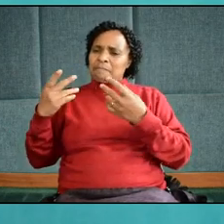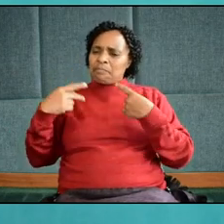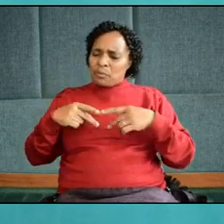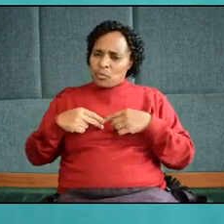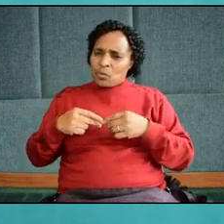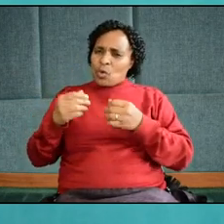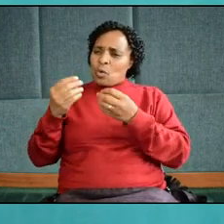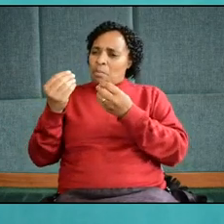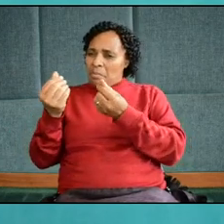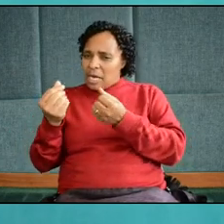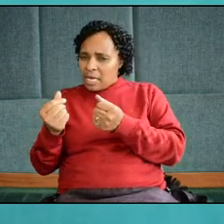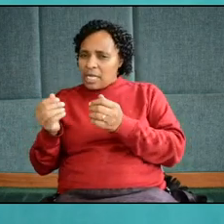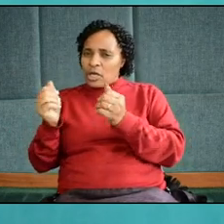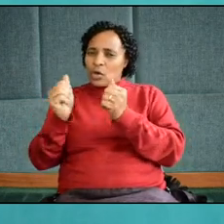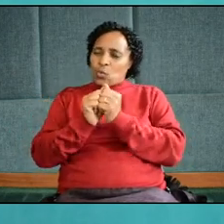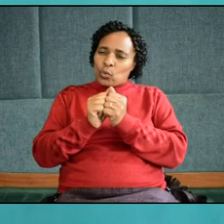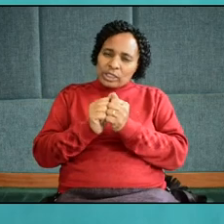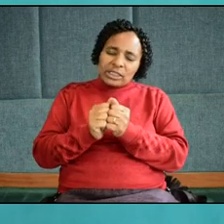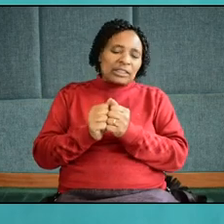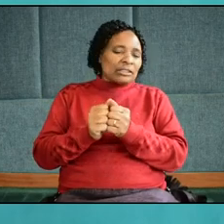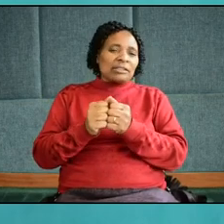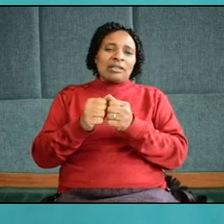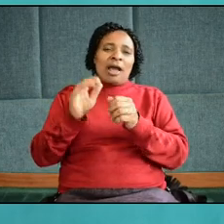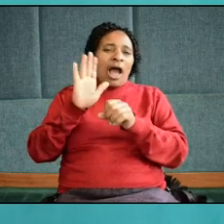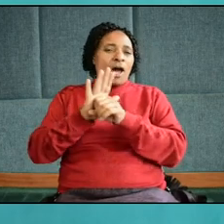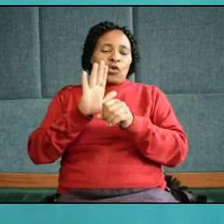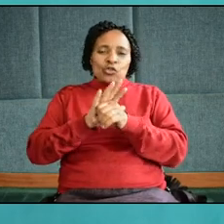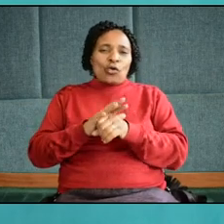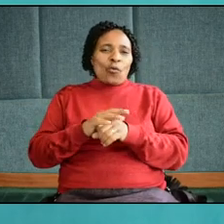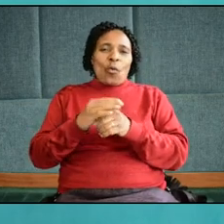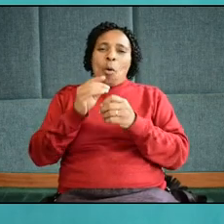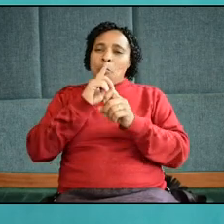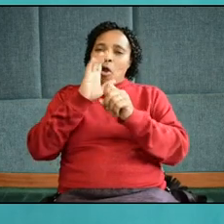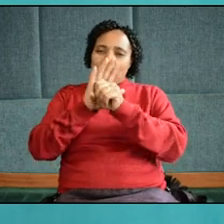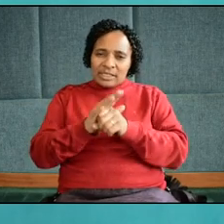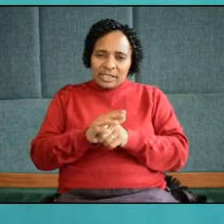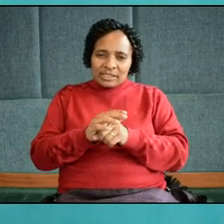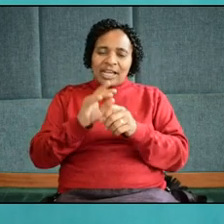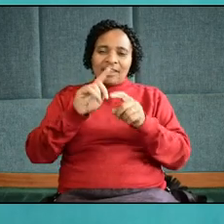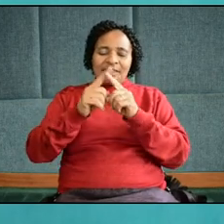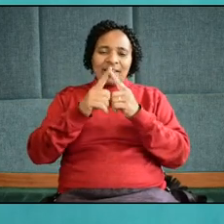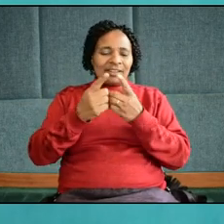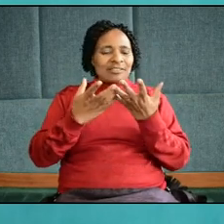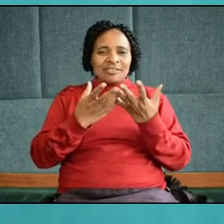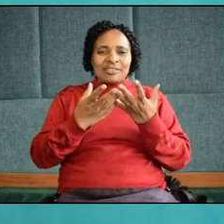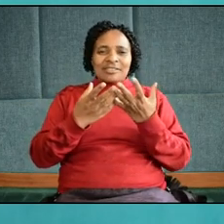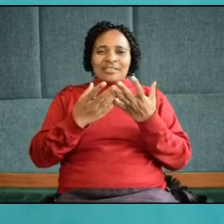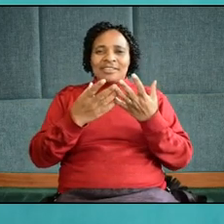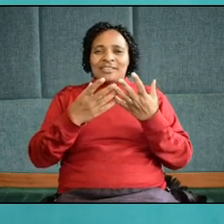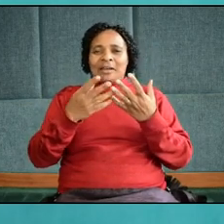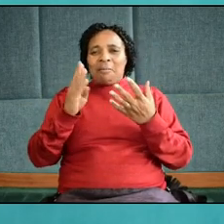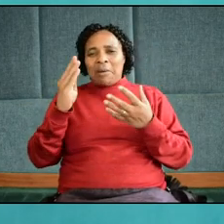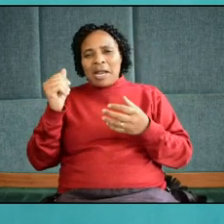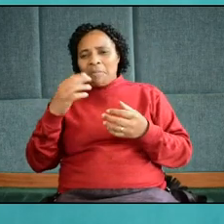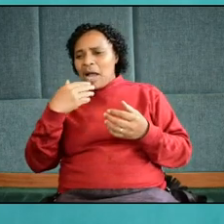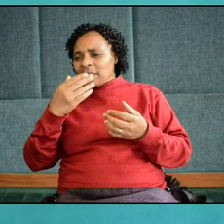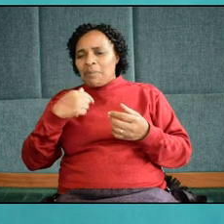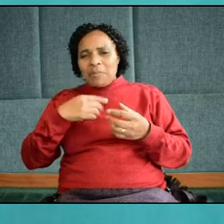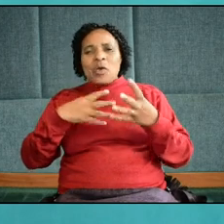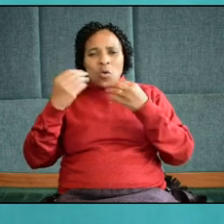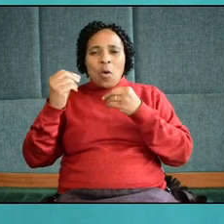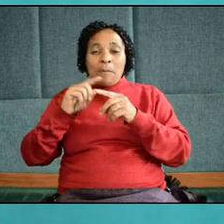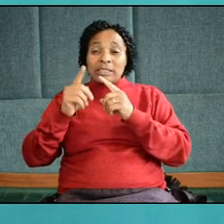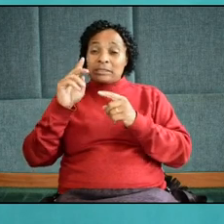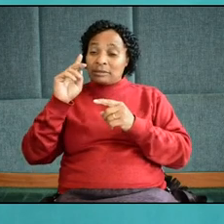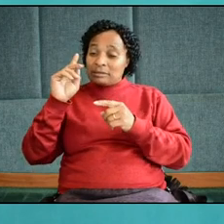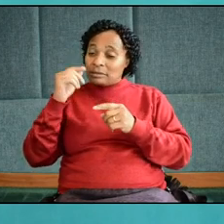like, God, I really have to go. You have to let me go. And God said no again. And now this second time,